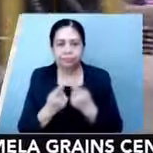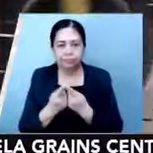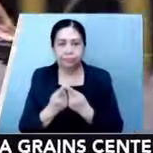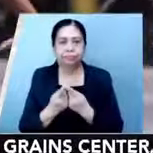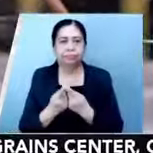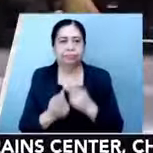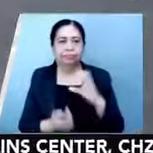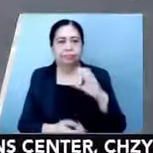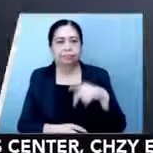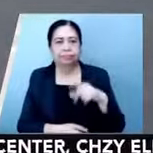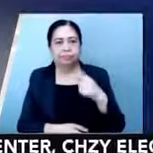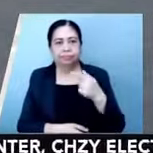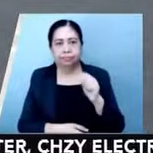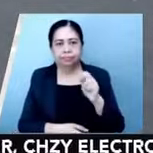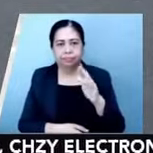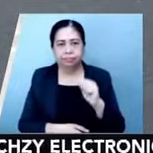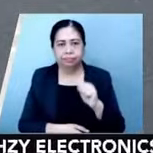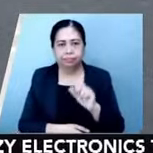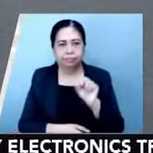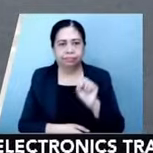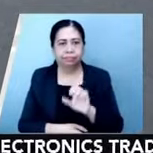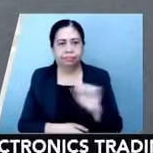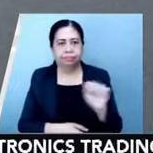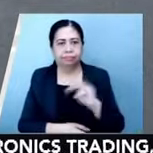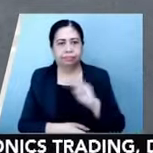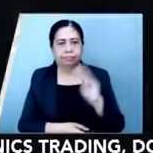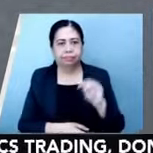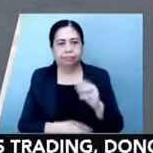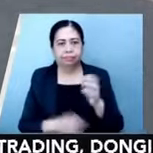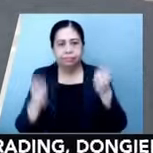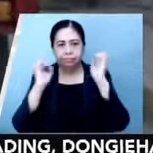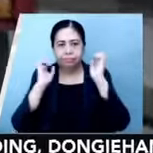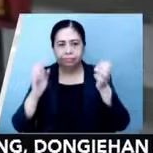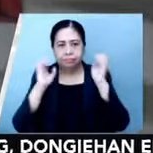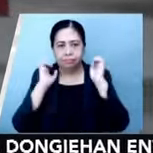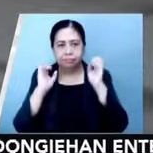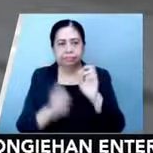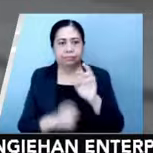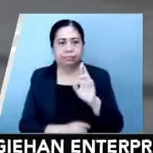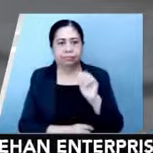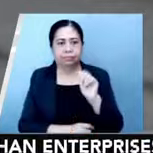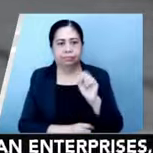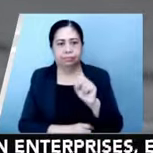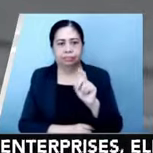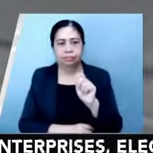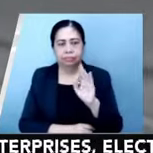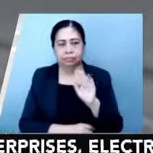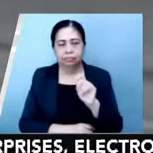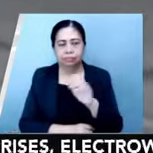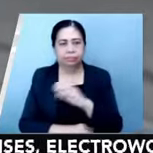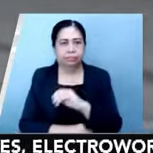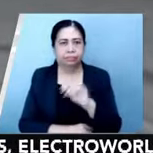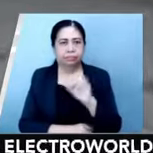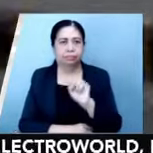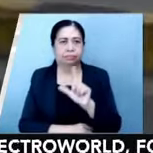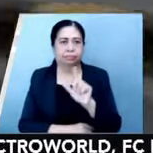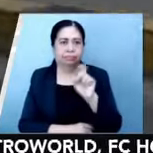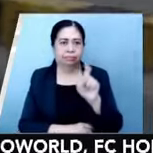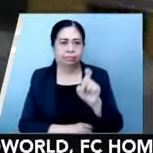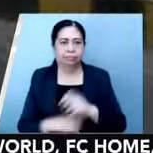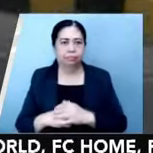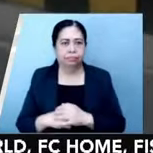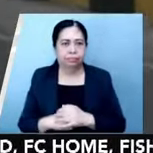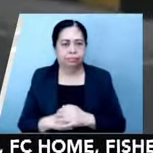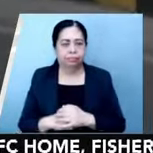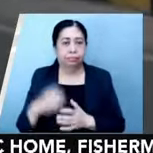Avenue, Southeast Metro Manila Expressway, Rojas Boulevard, Taft Avenue, South Luzon Expressway, Shaw Boulevard,